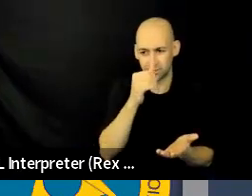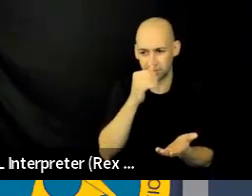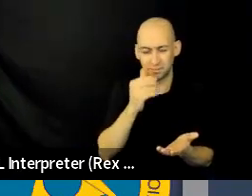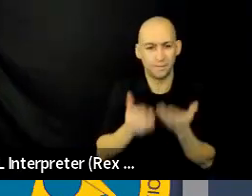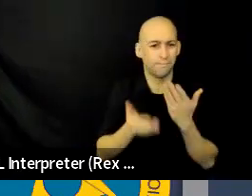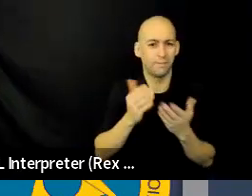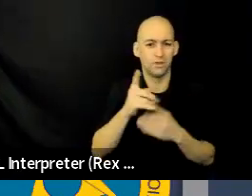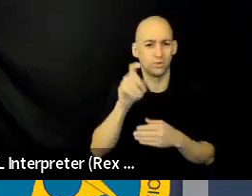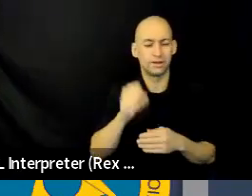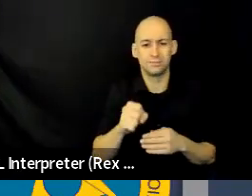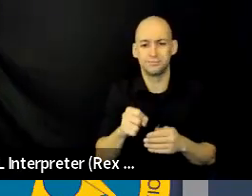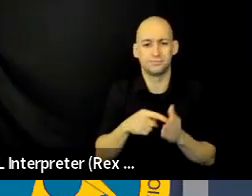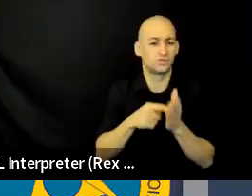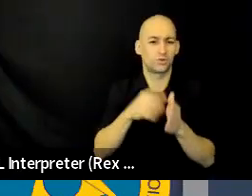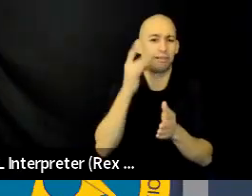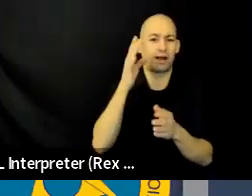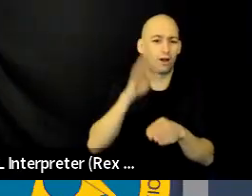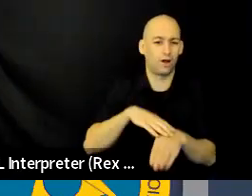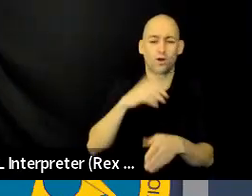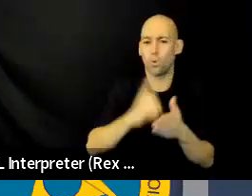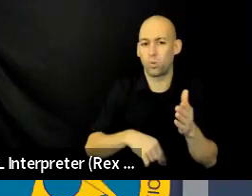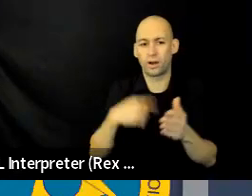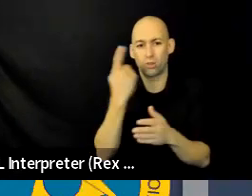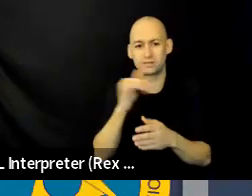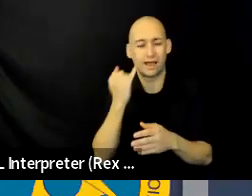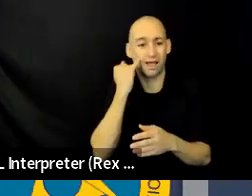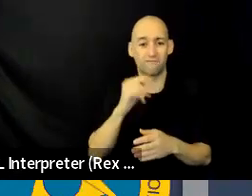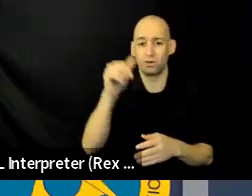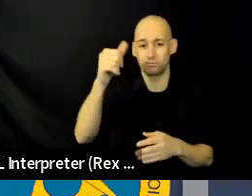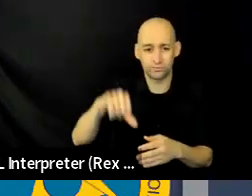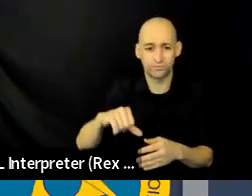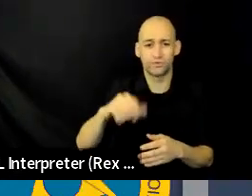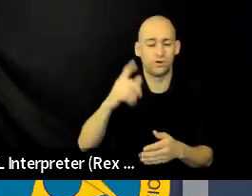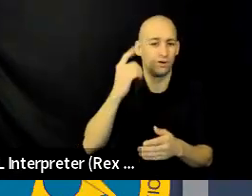maybe shine a little light on what that would entail if we don't pass it, what would that entail if we do pass it?